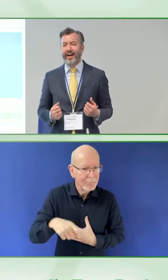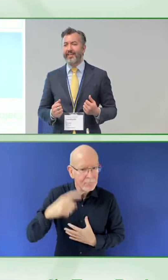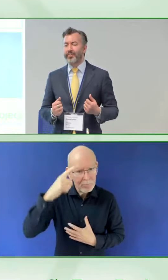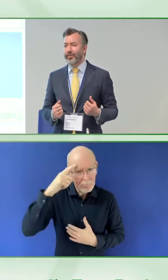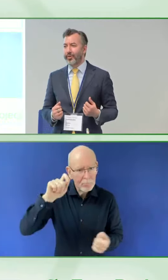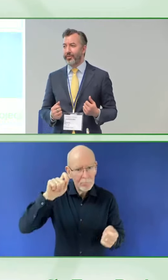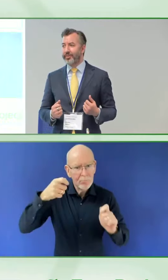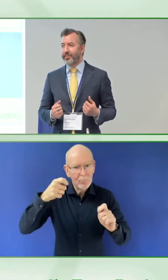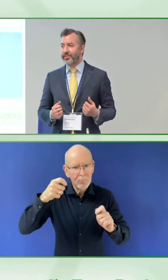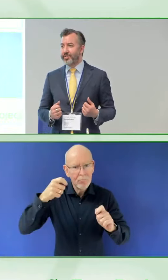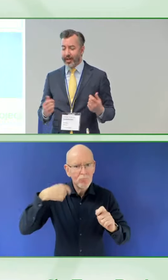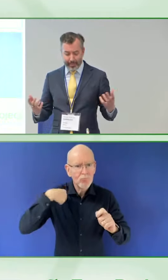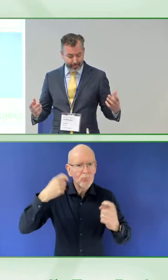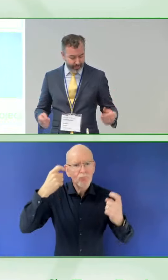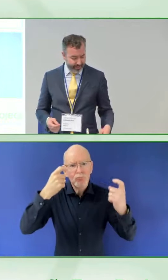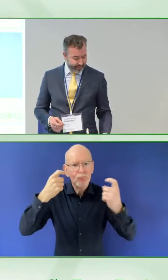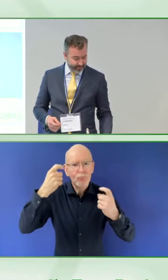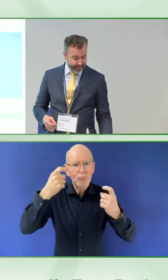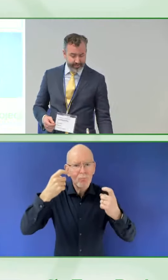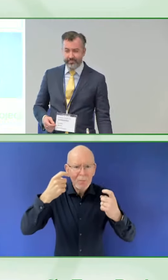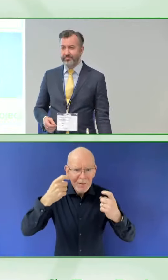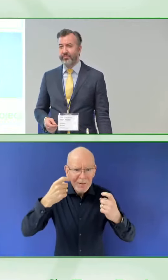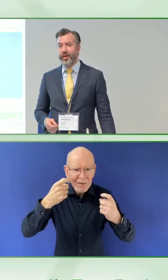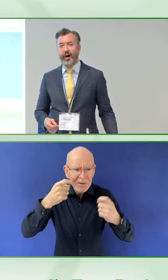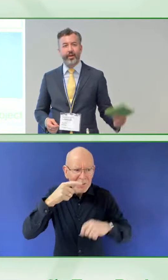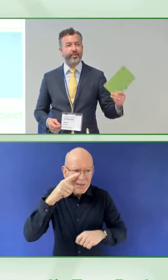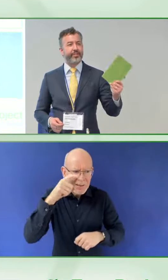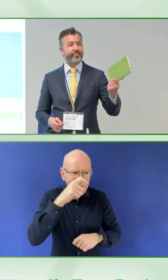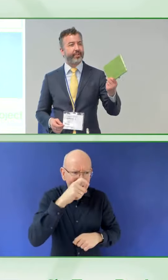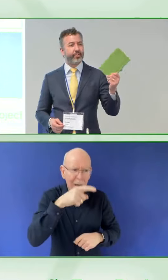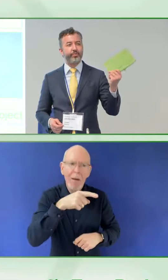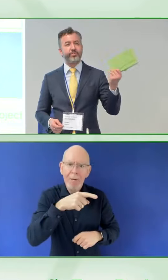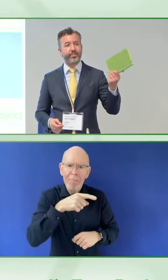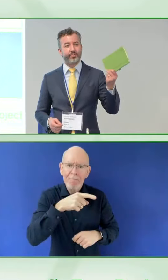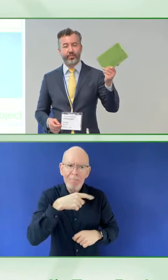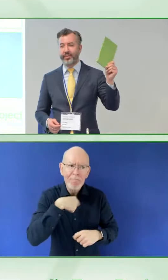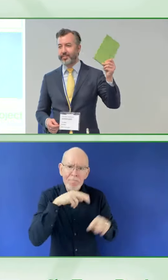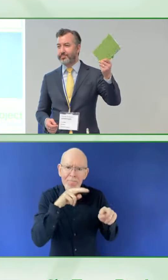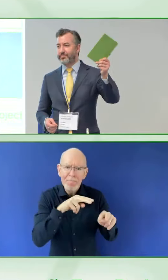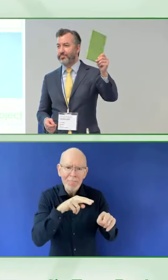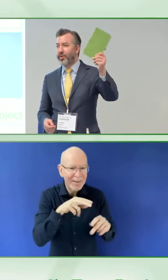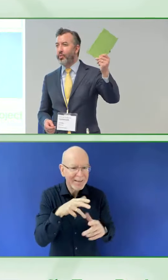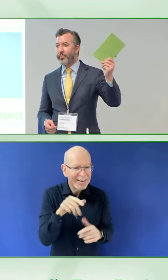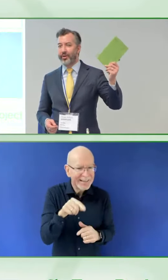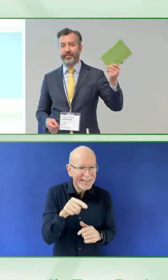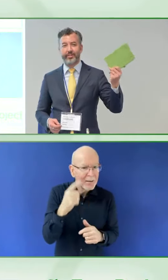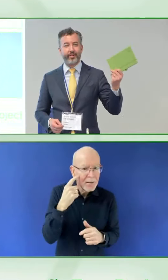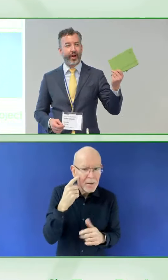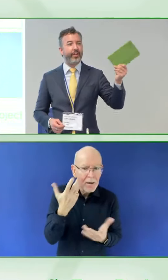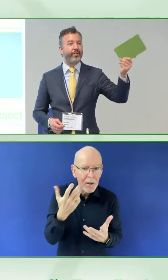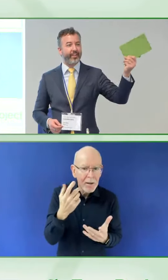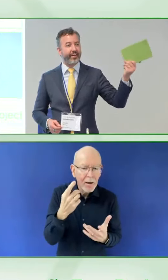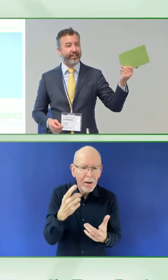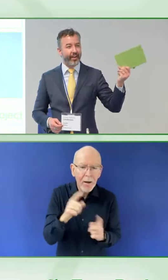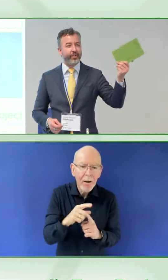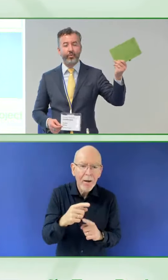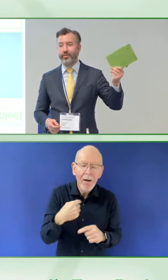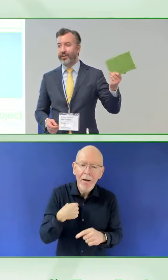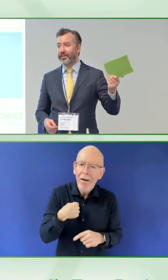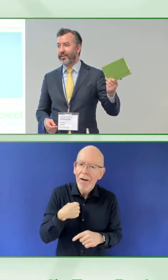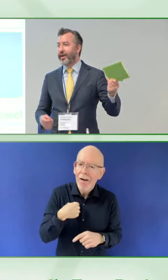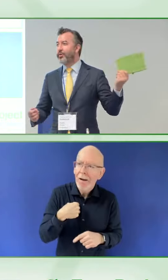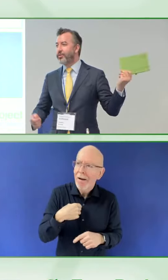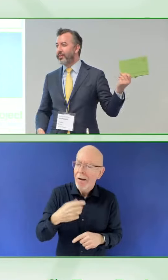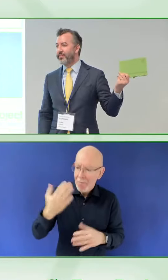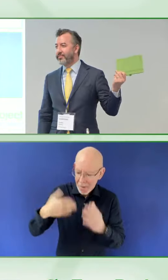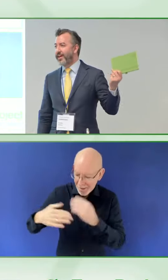asked a 5-year-old to come up with 100 different uses for this notebook other than a